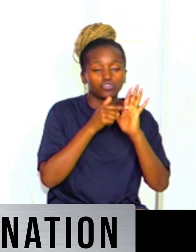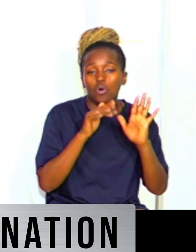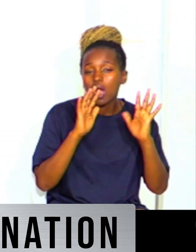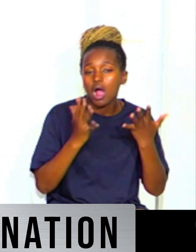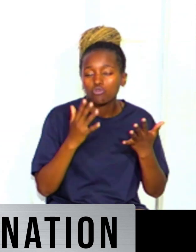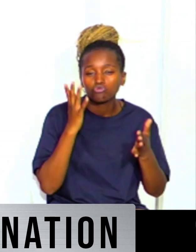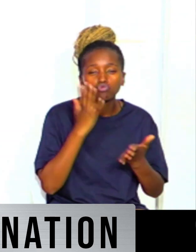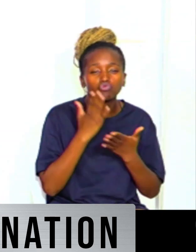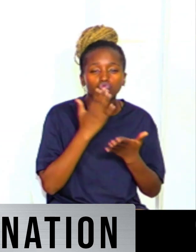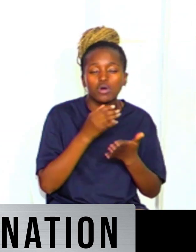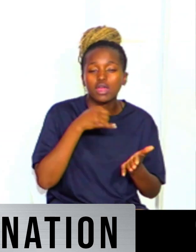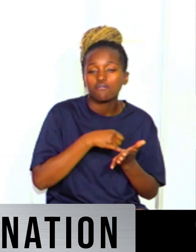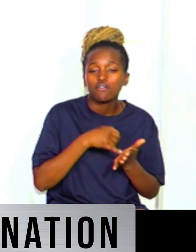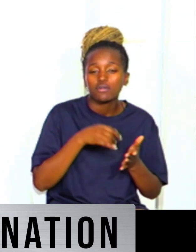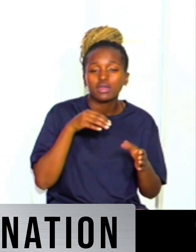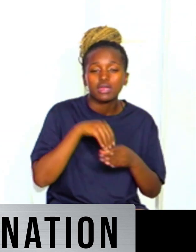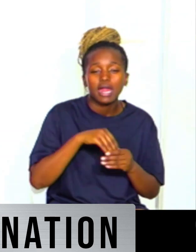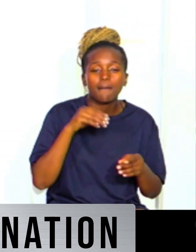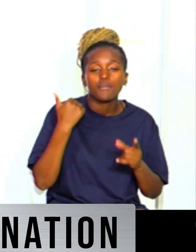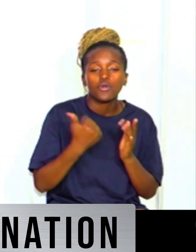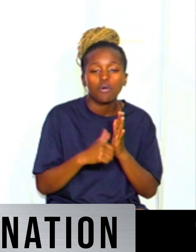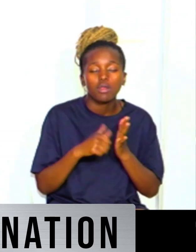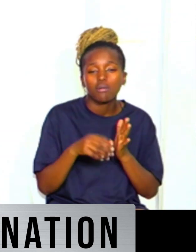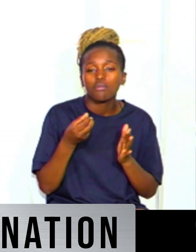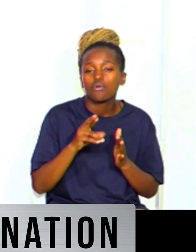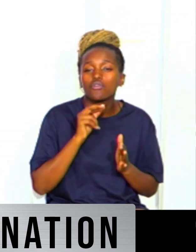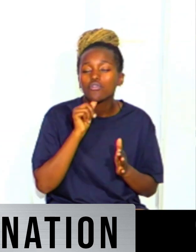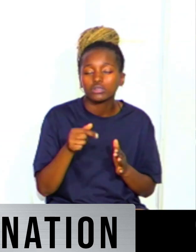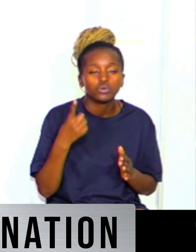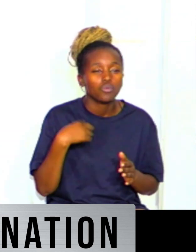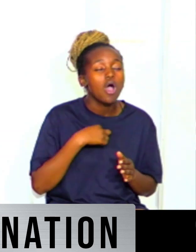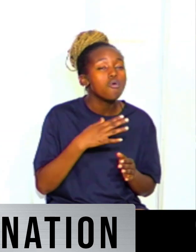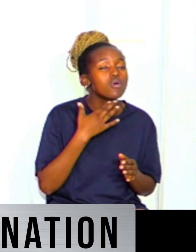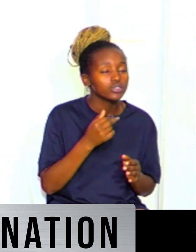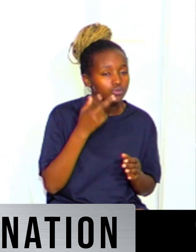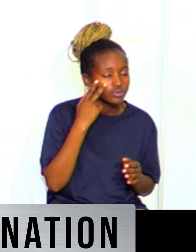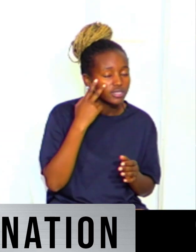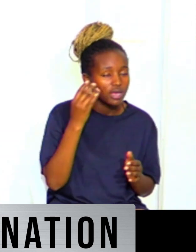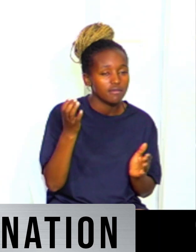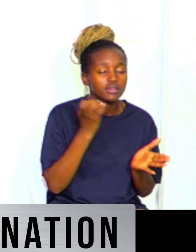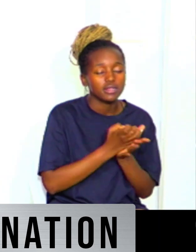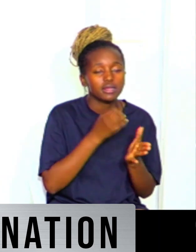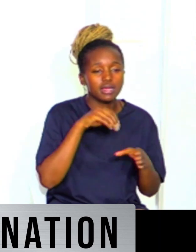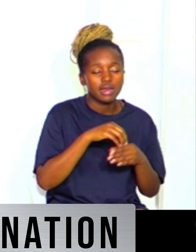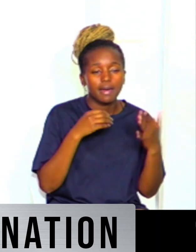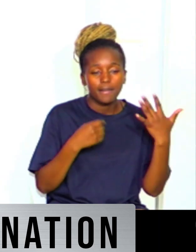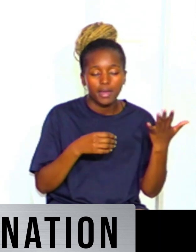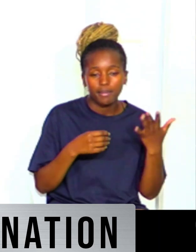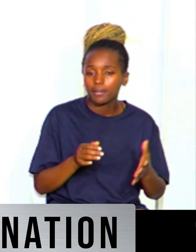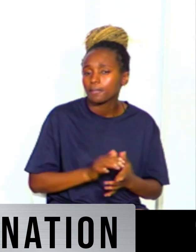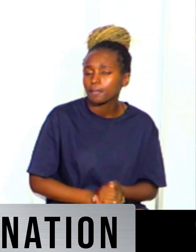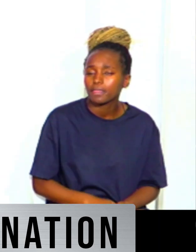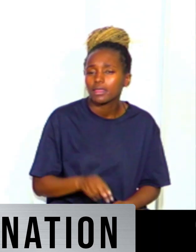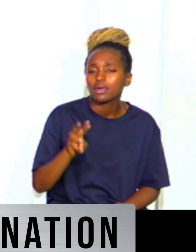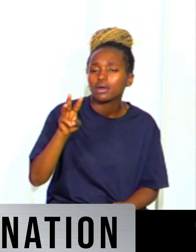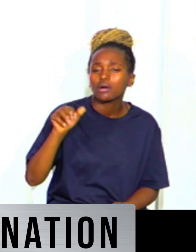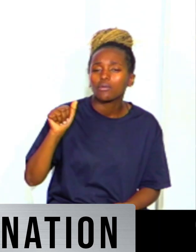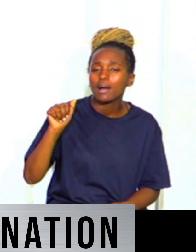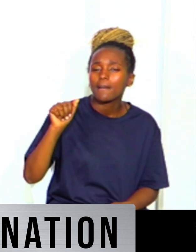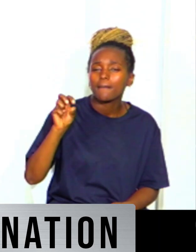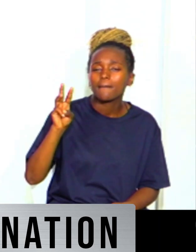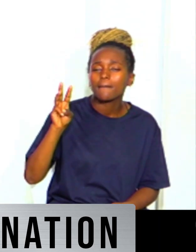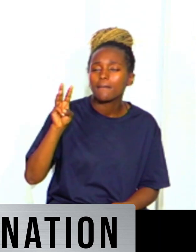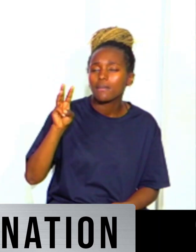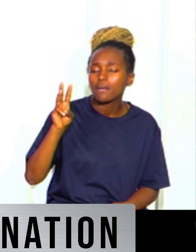this. Okay. Something that doesn't make sense. Leta evidence kwa karatasi. Eugene Wamalwa said, Yeah. this is weaponization